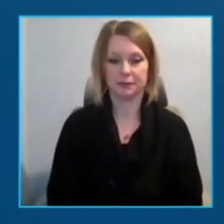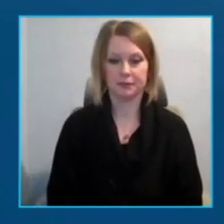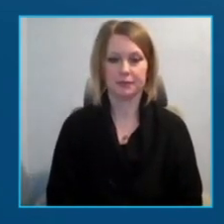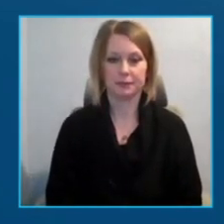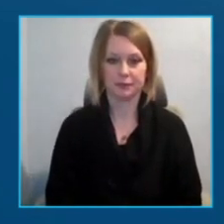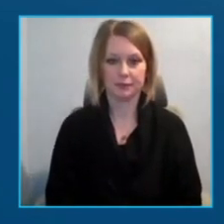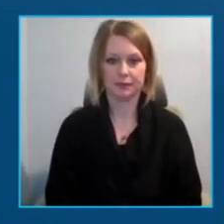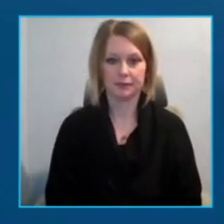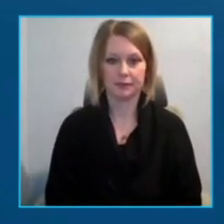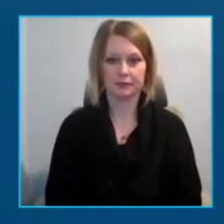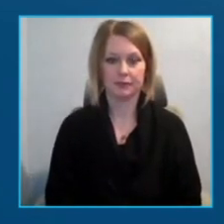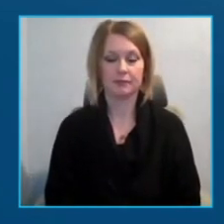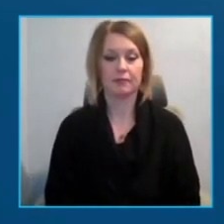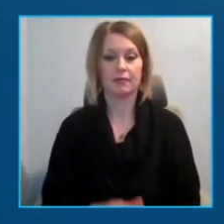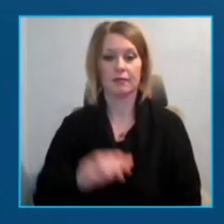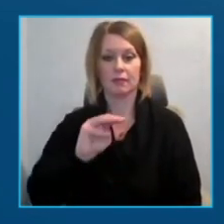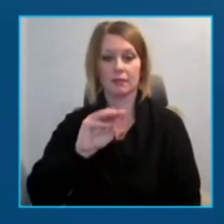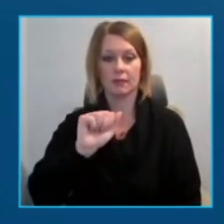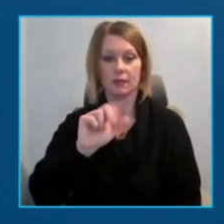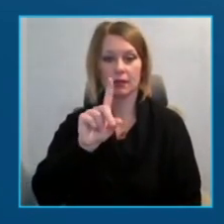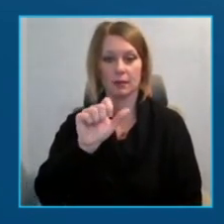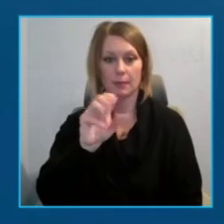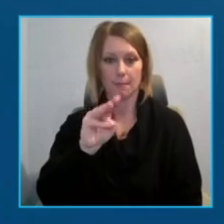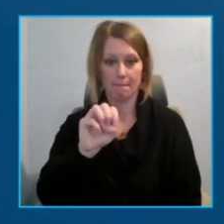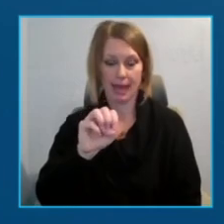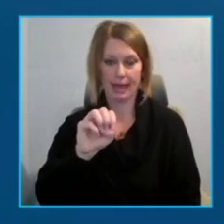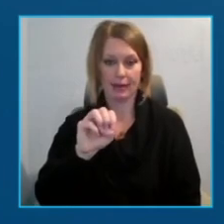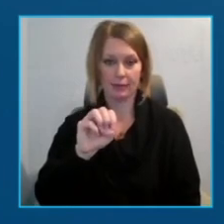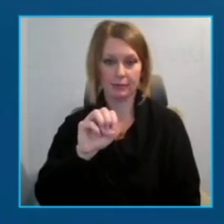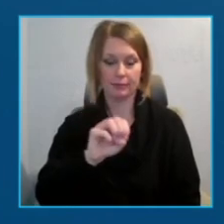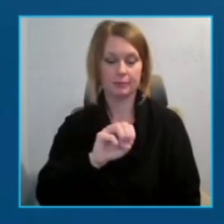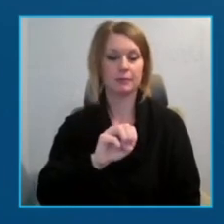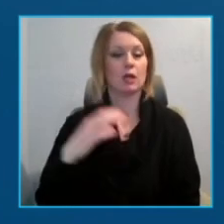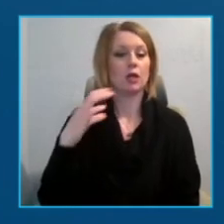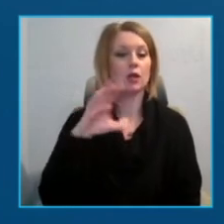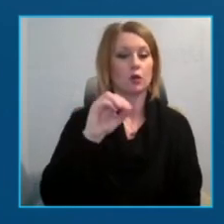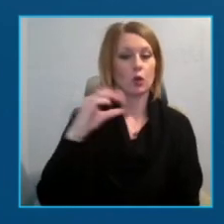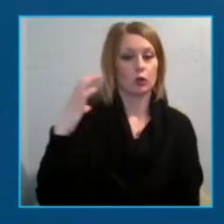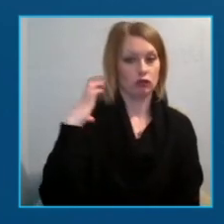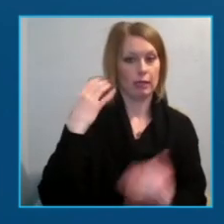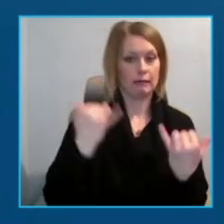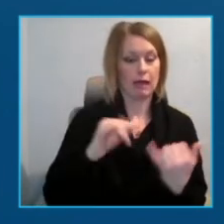Madam Co-Chair, next we will hear from David McDonald.